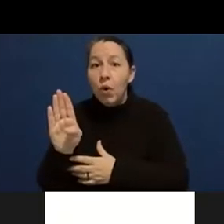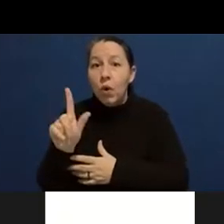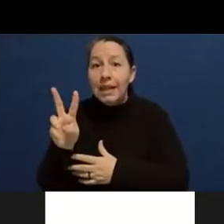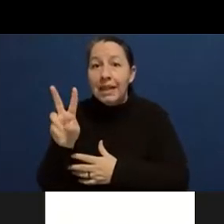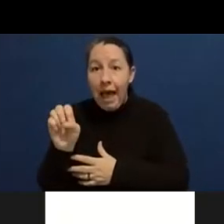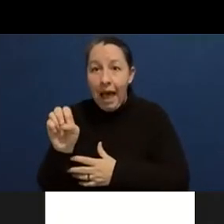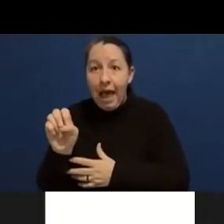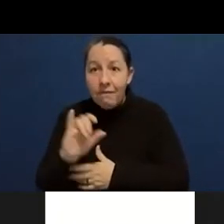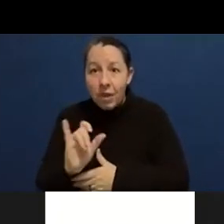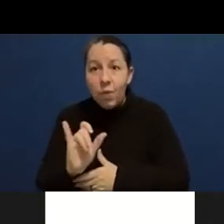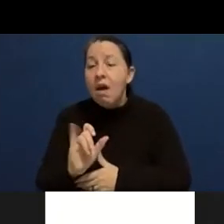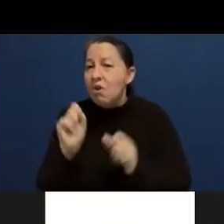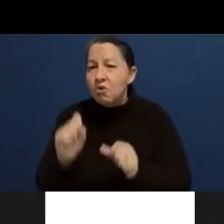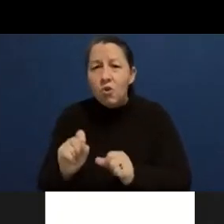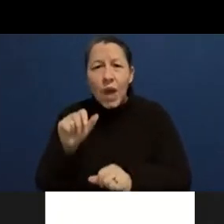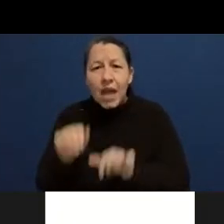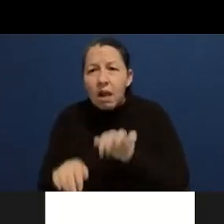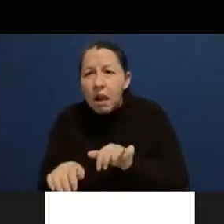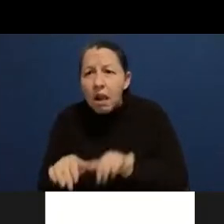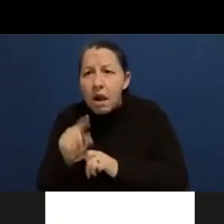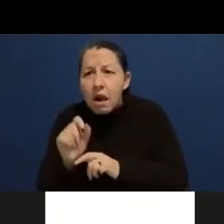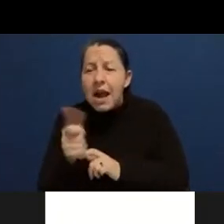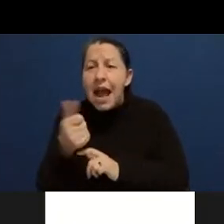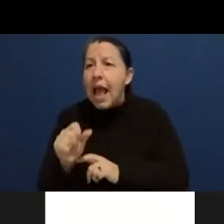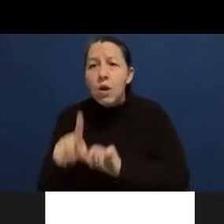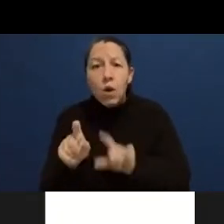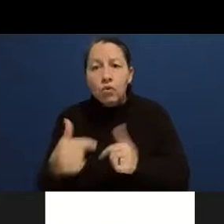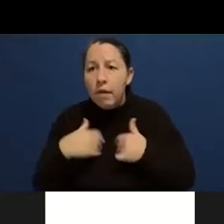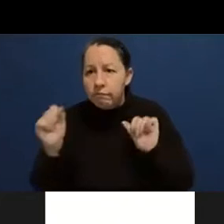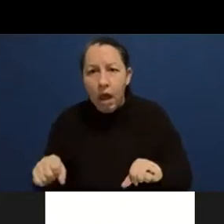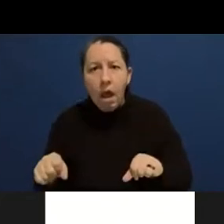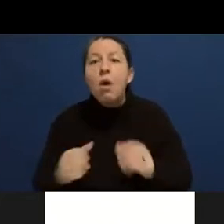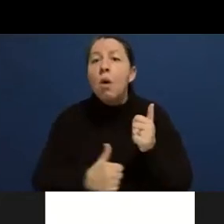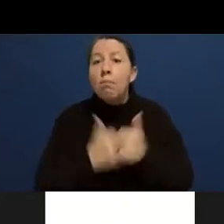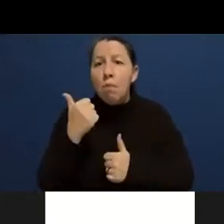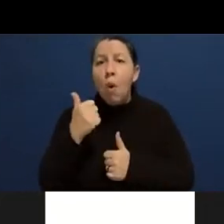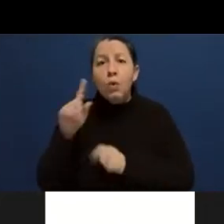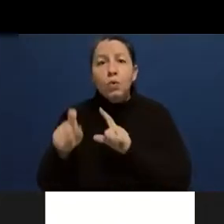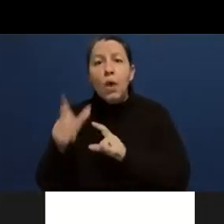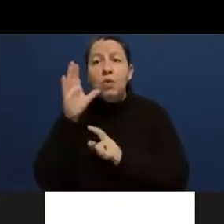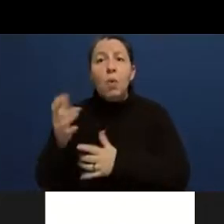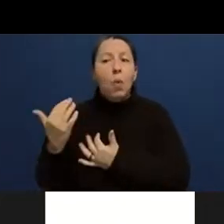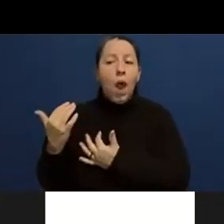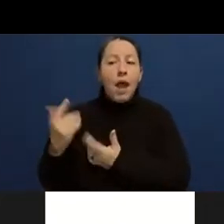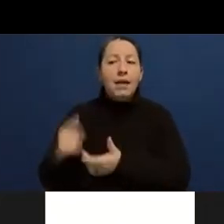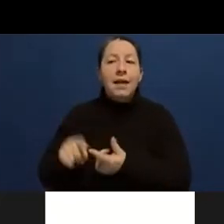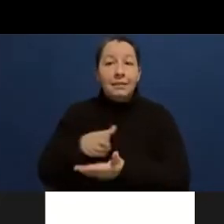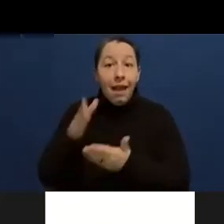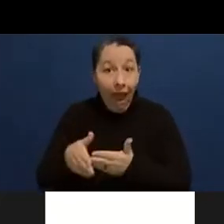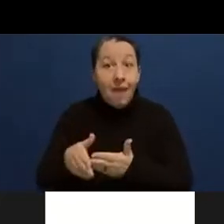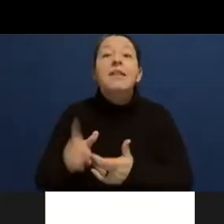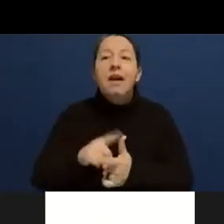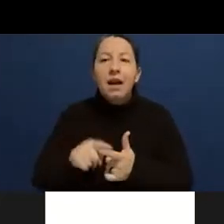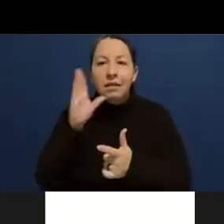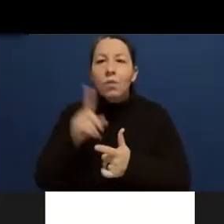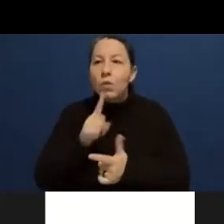to chat in any questions that you may have. We'll be holding most of the questions until the end, where we can kind of really have a